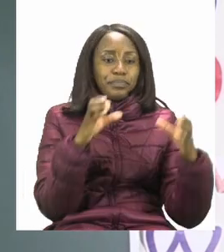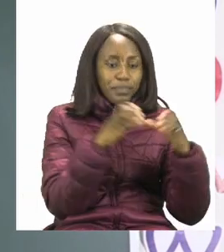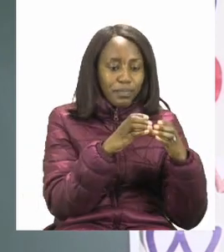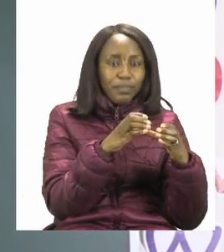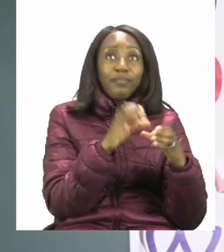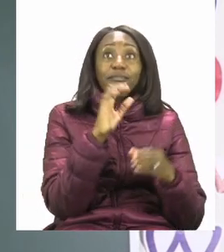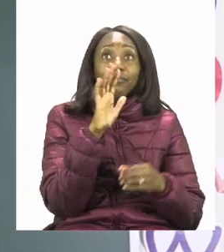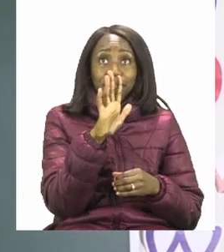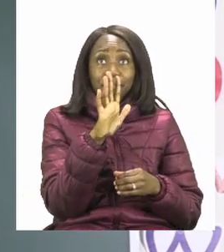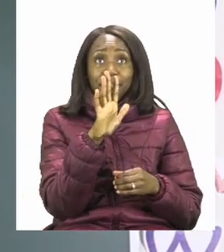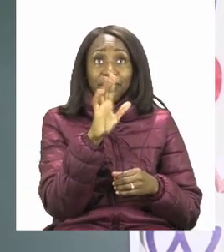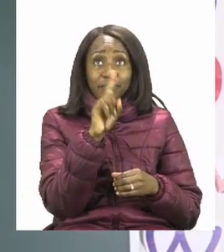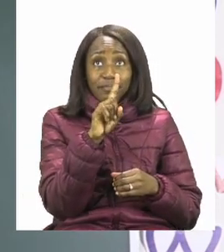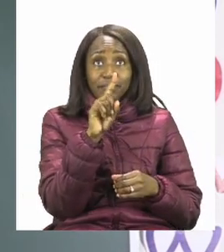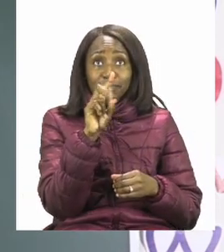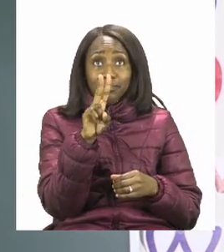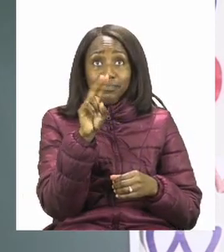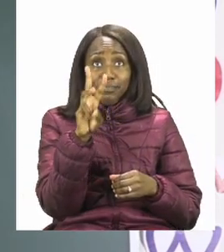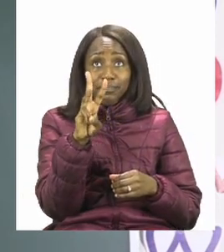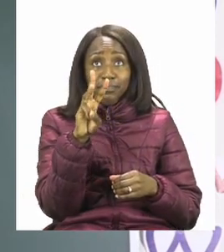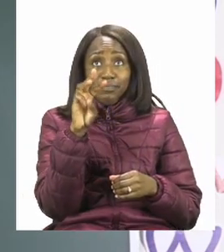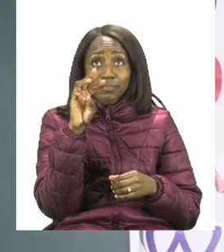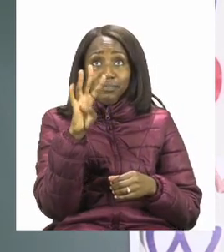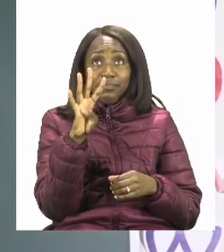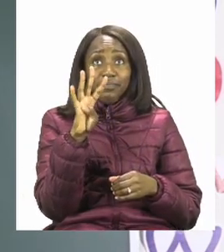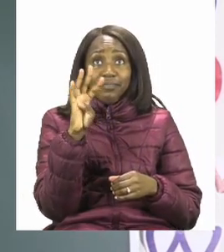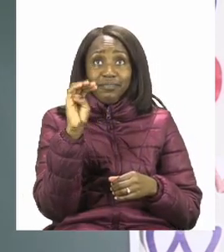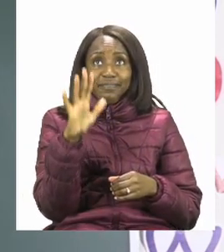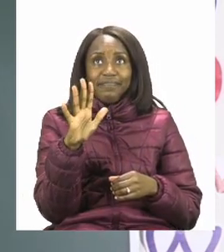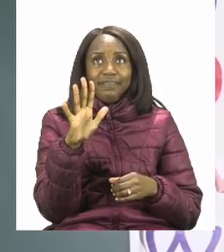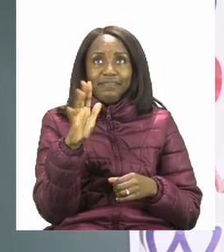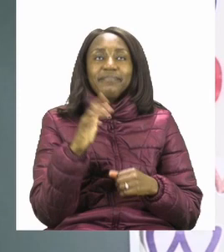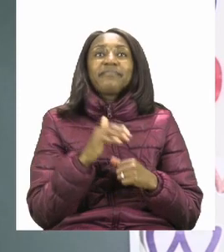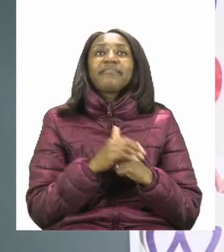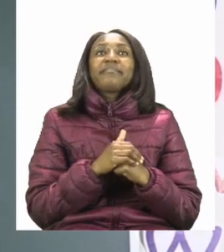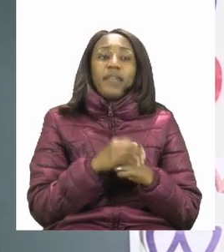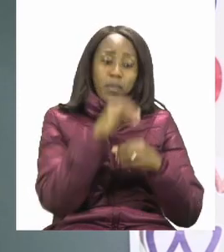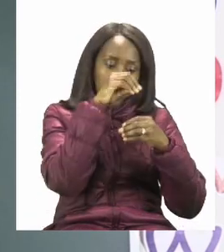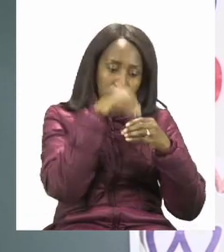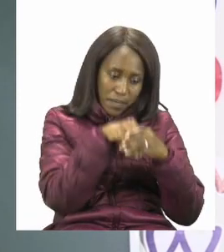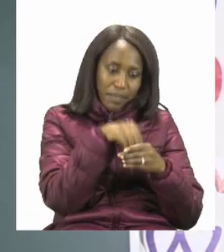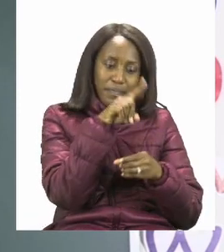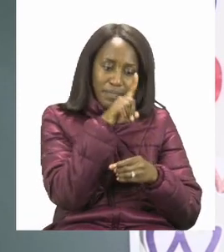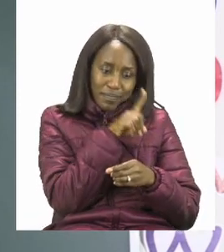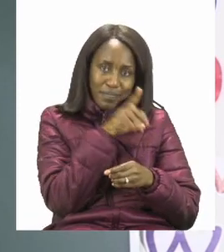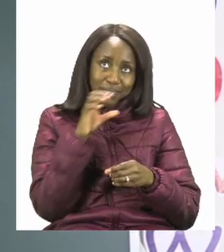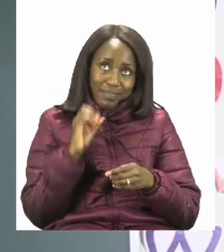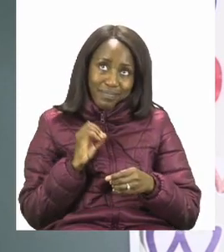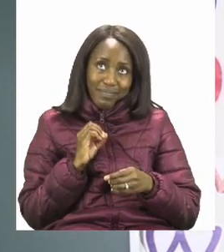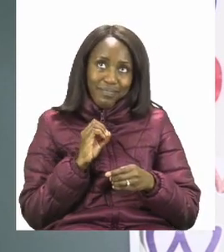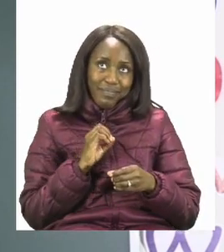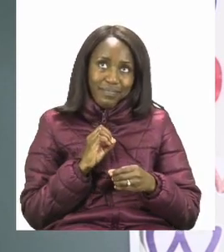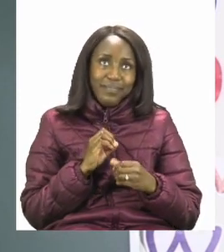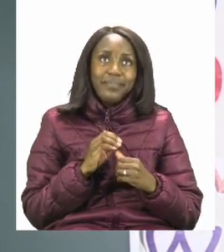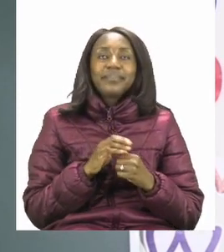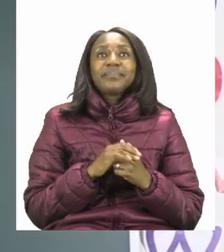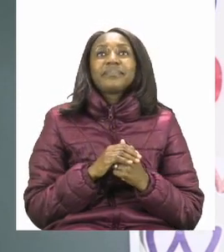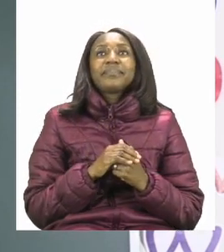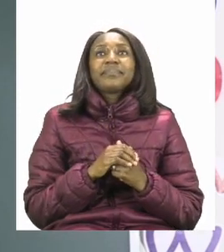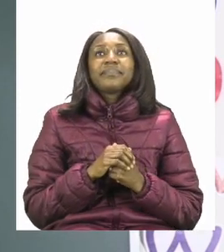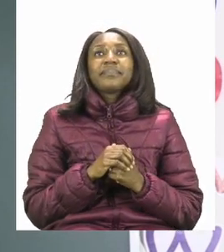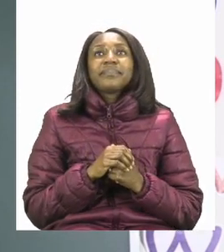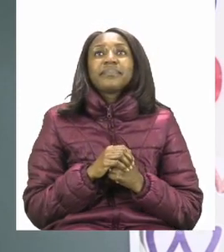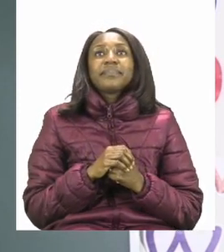sets. 1, 2, 3, 4, 5. And each of those sets have